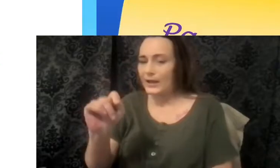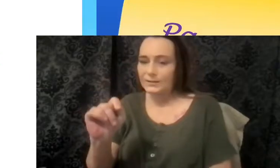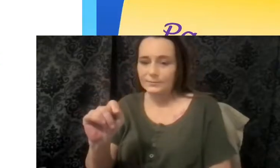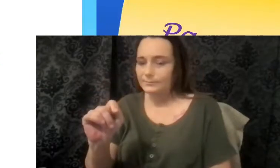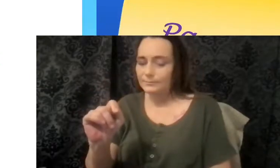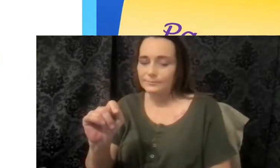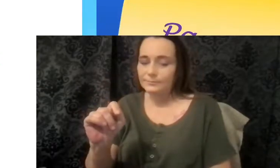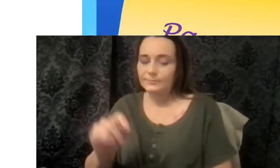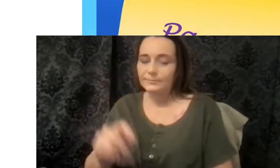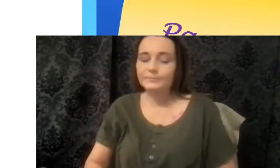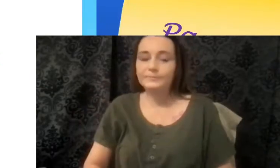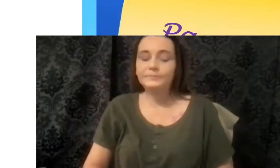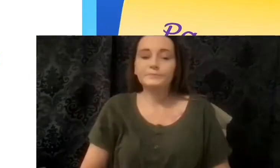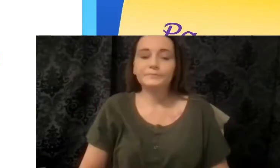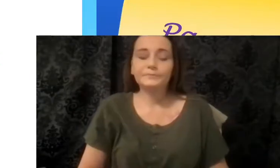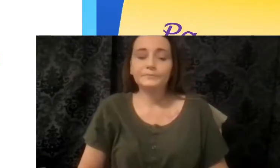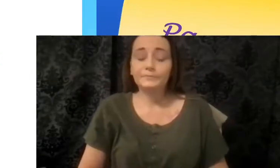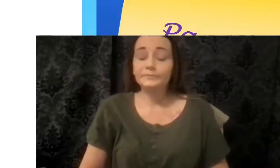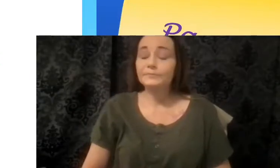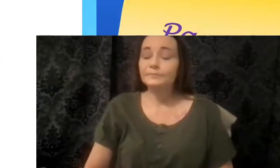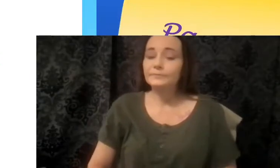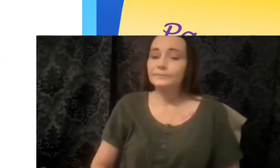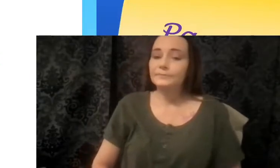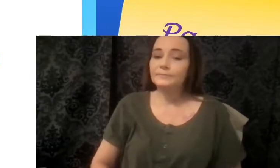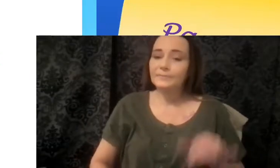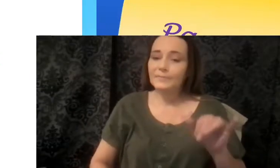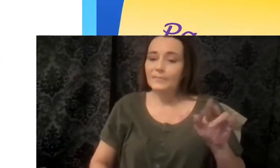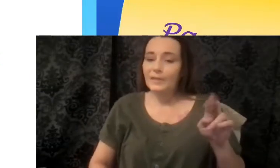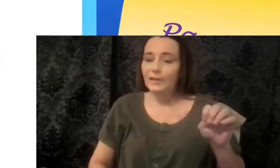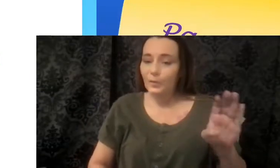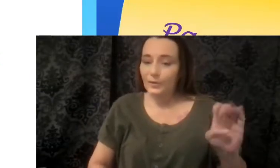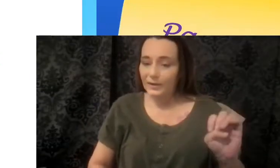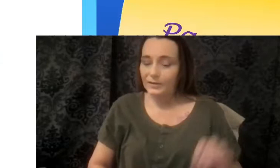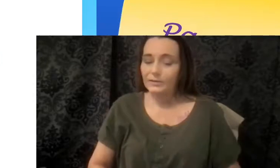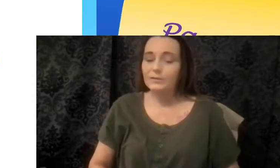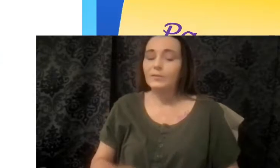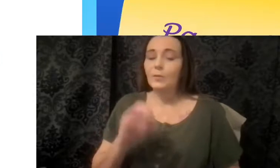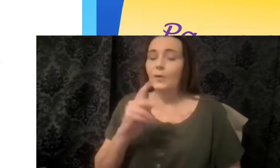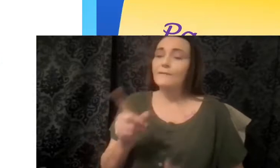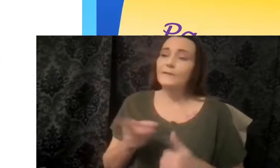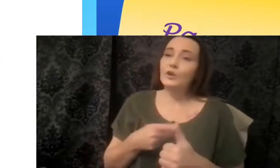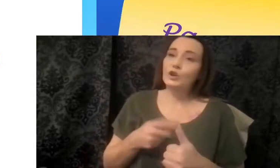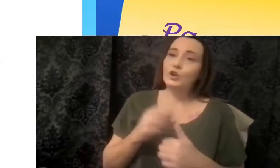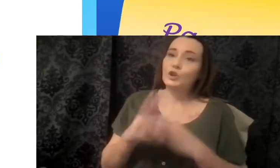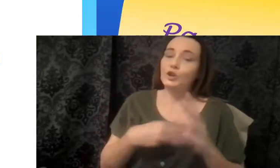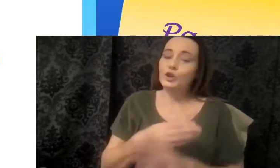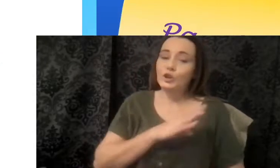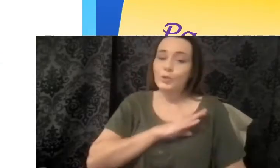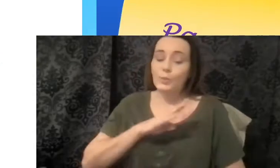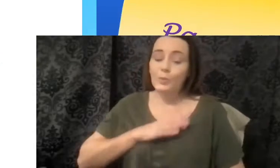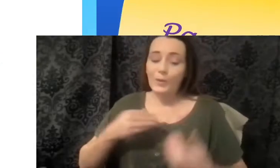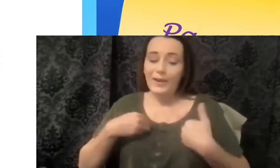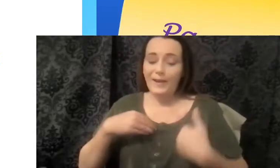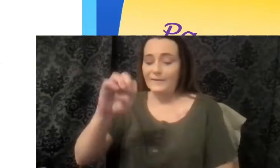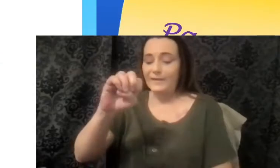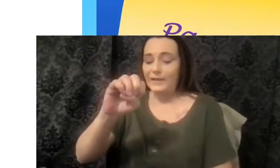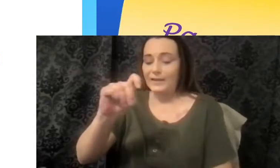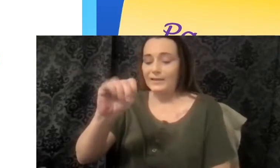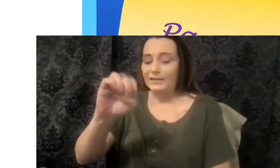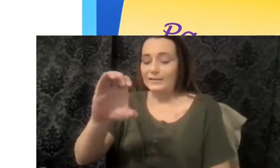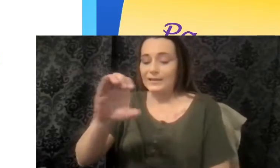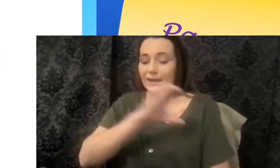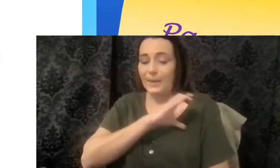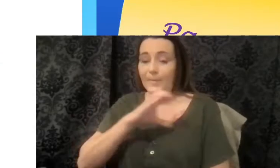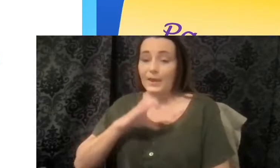Okay, well, first of all, at the World Board level, we have an executive committee. I'm on the